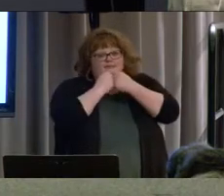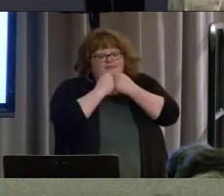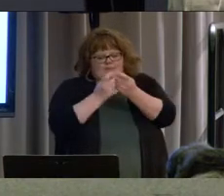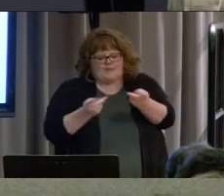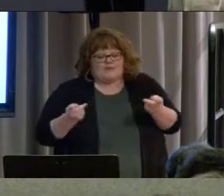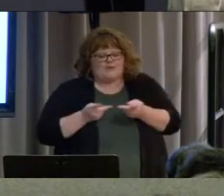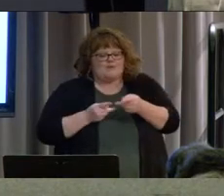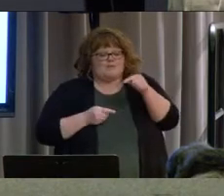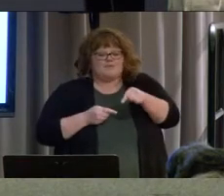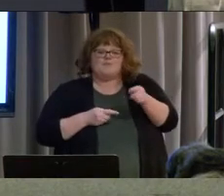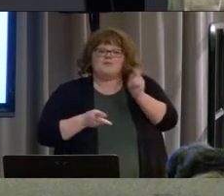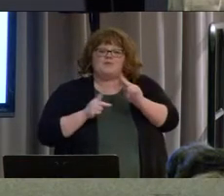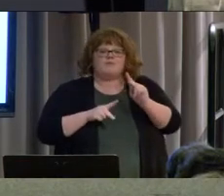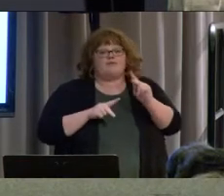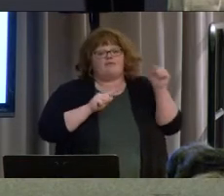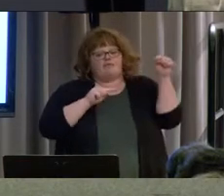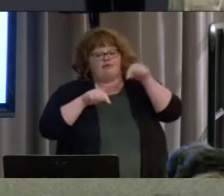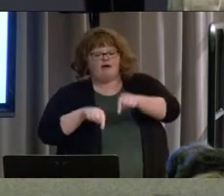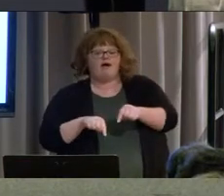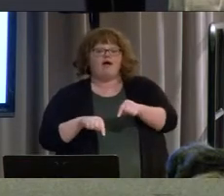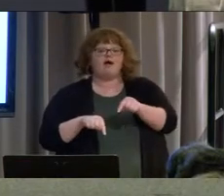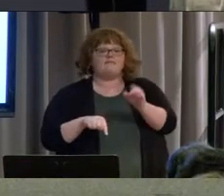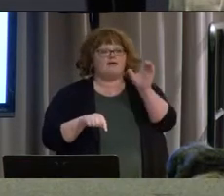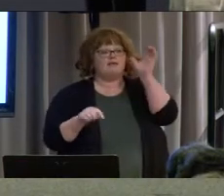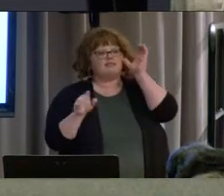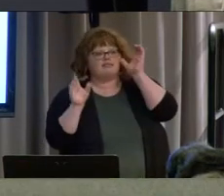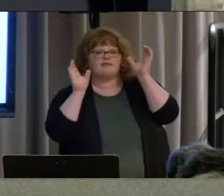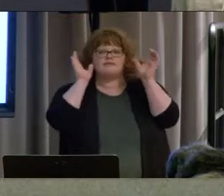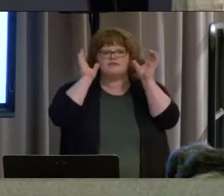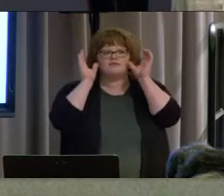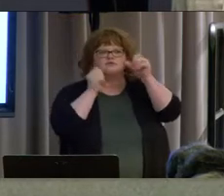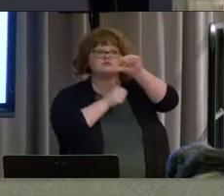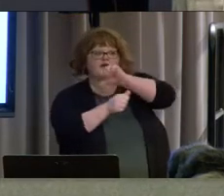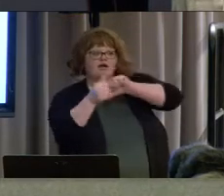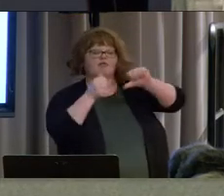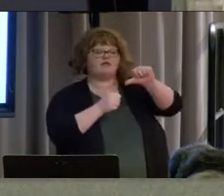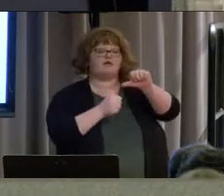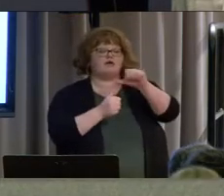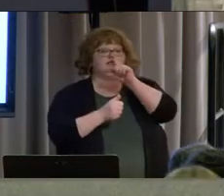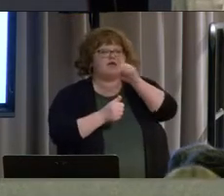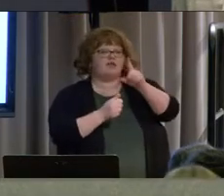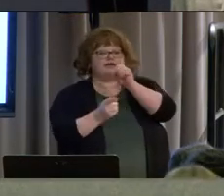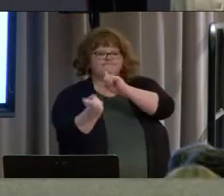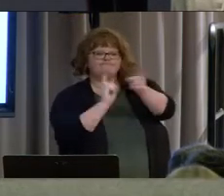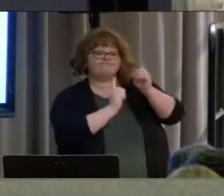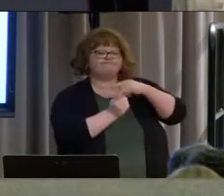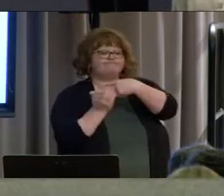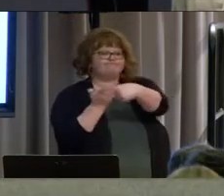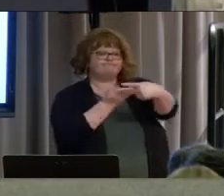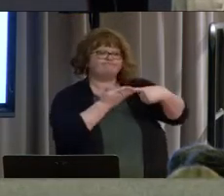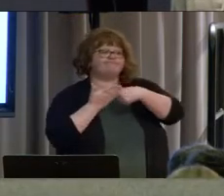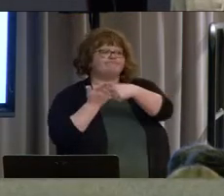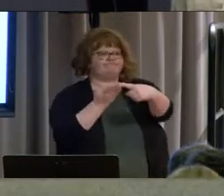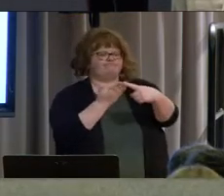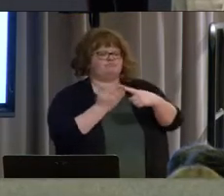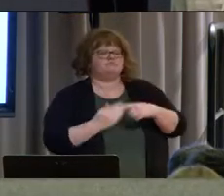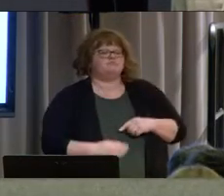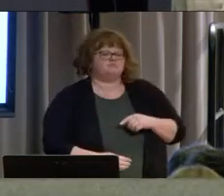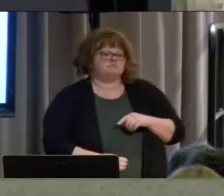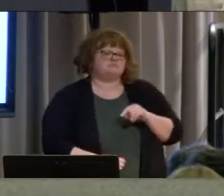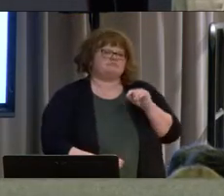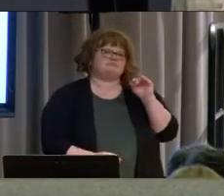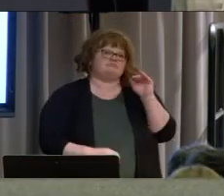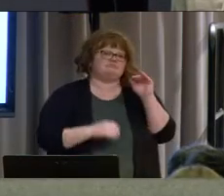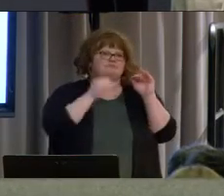that people can come in and listen to each other. We stimulate the conversation. Sure. And you know, when it's out sort of free